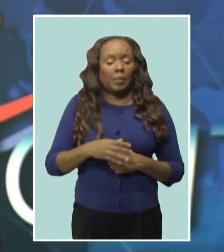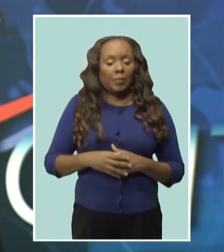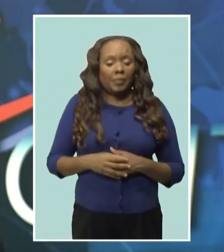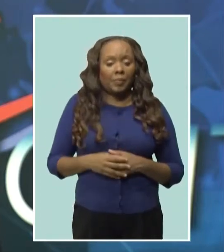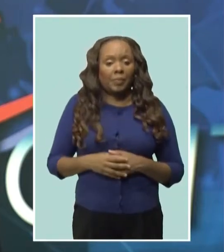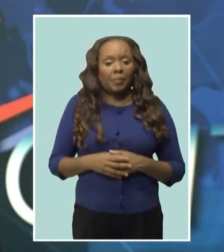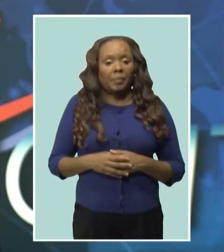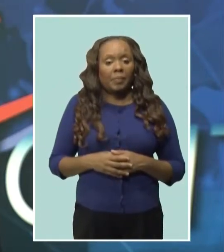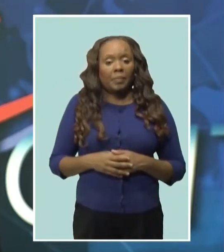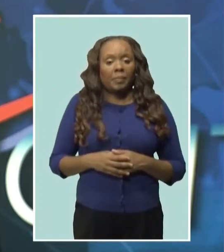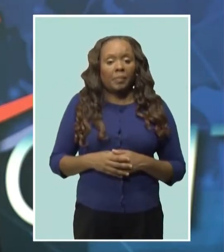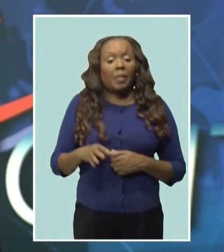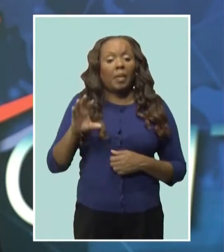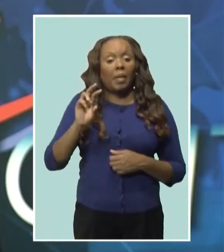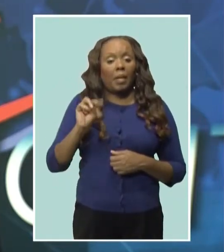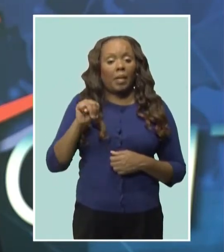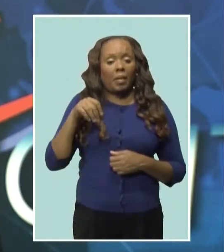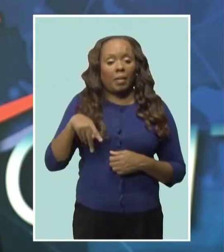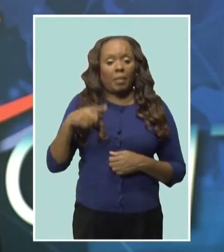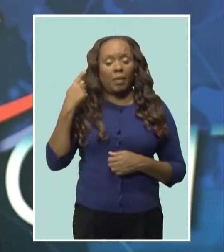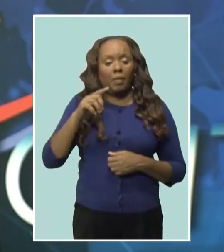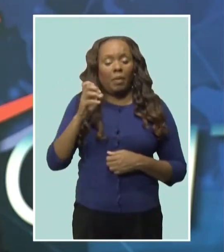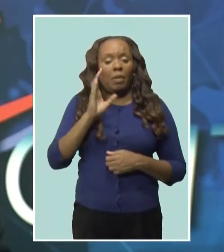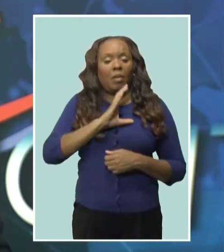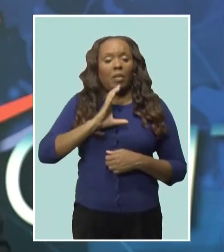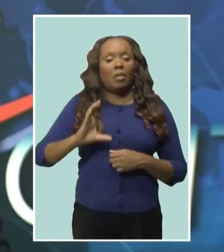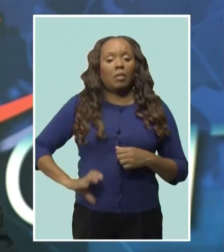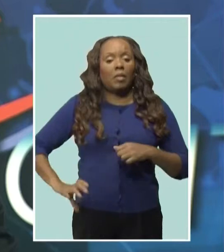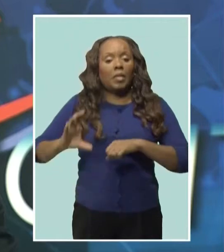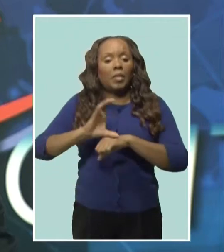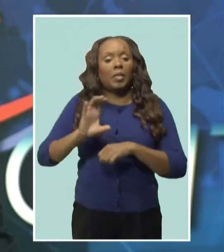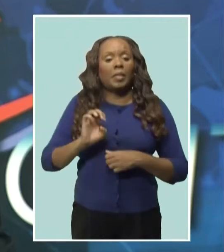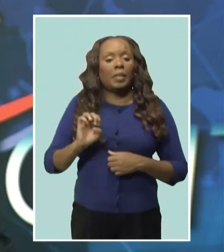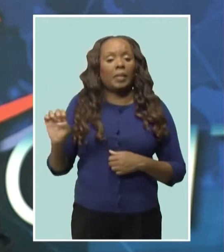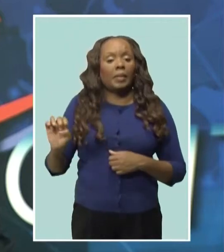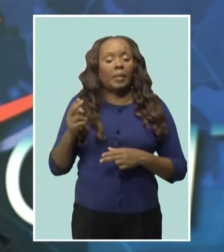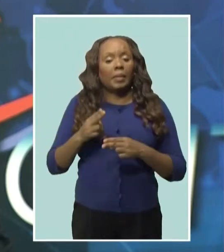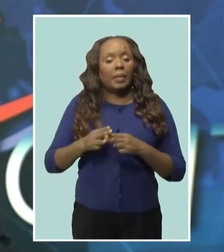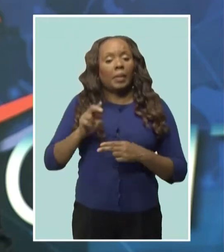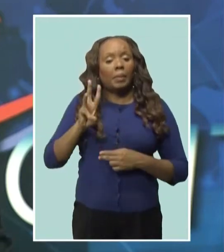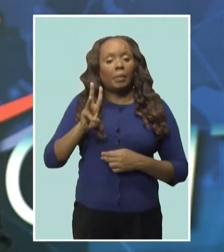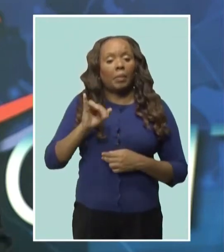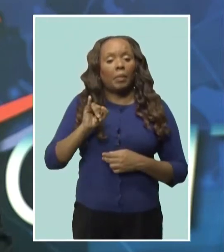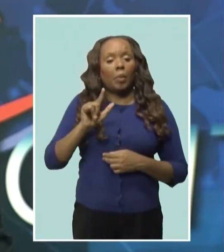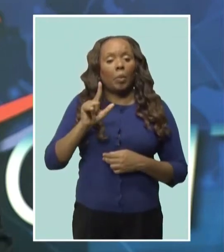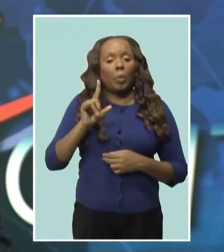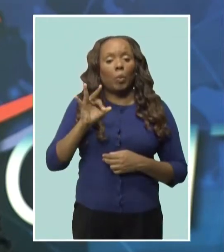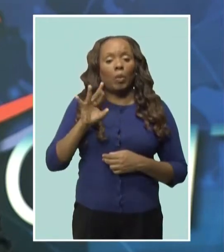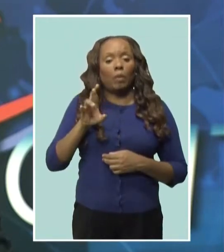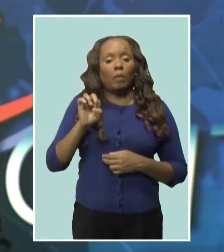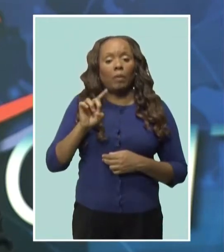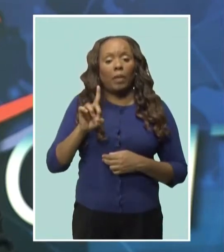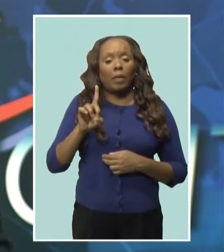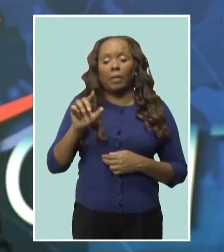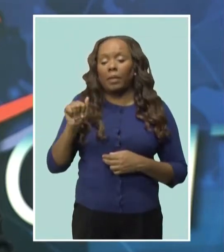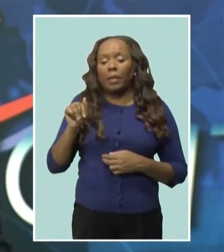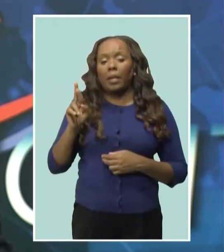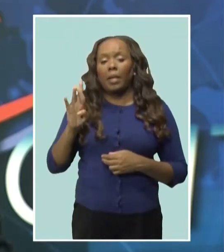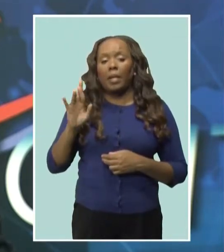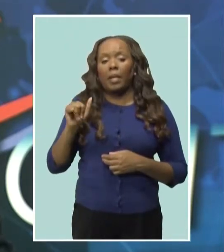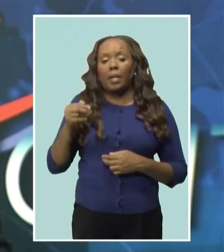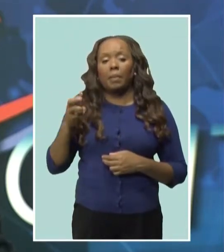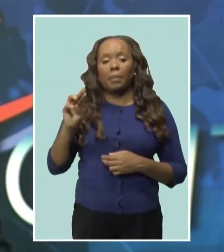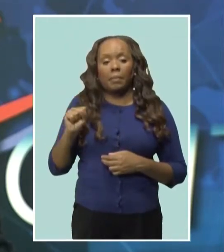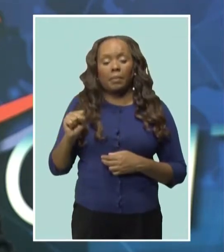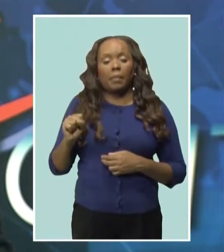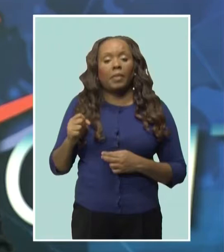police station. Member of Parliament for Christchurch East, Wilfred Abrams, has visited the children of St. Christopher and St.